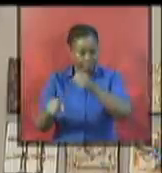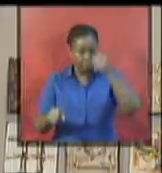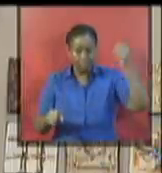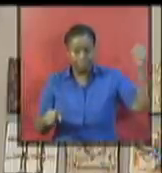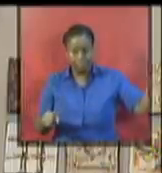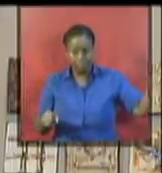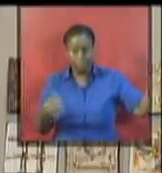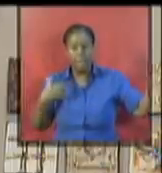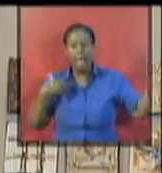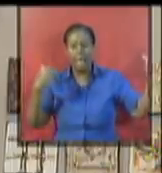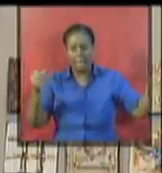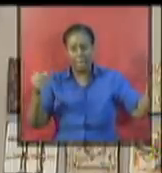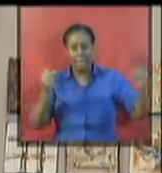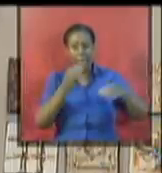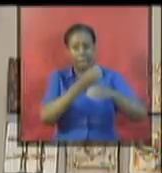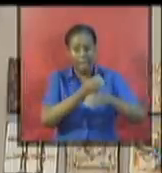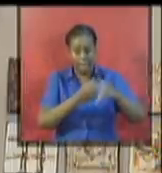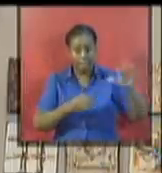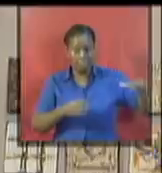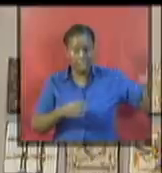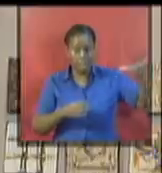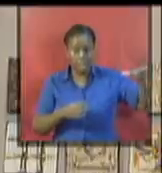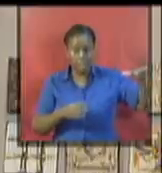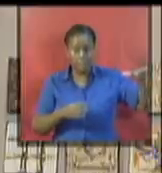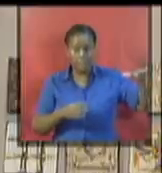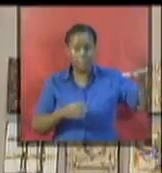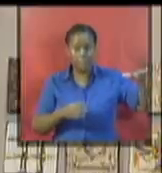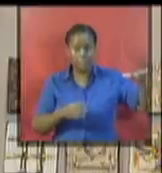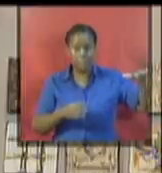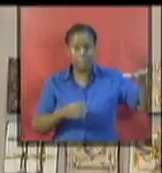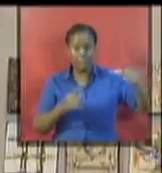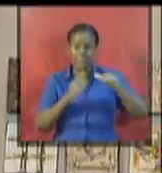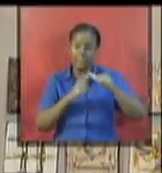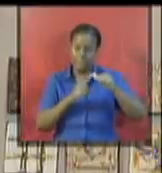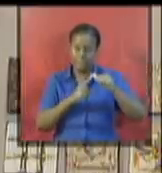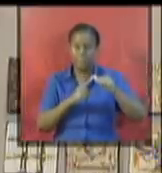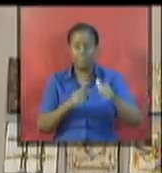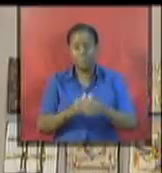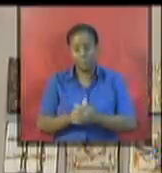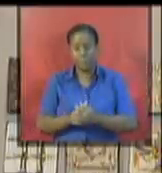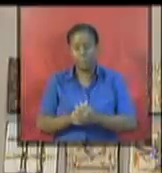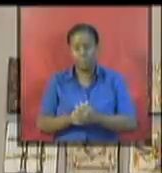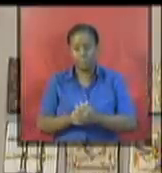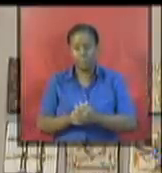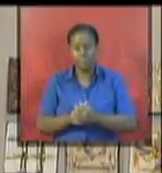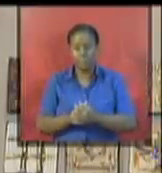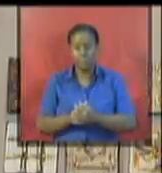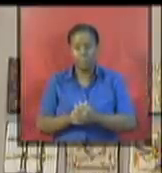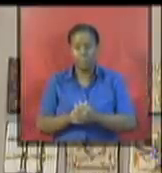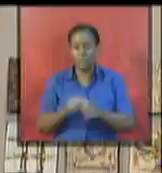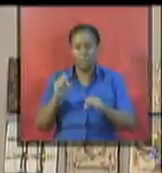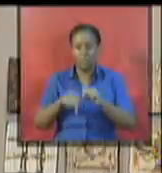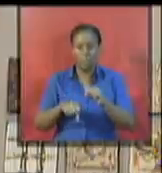to ensure that they don't decompensate and we don't have another family member being